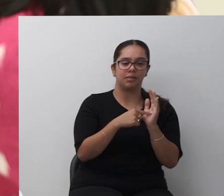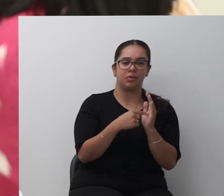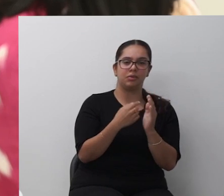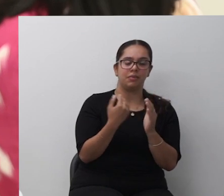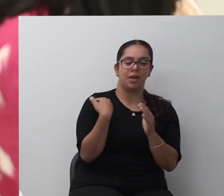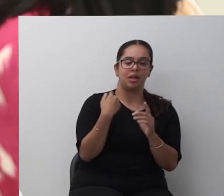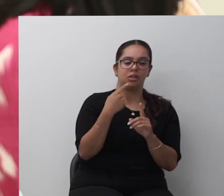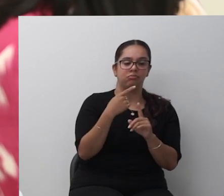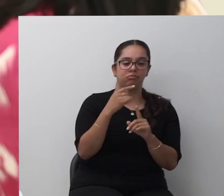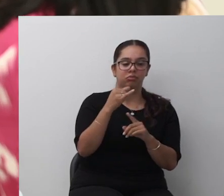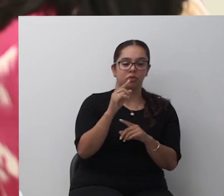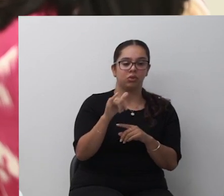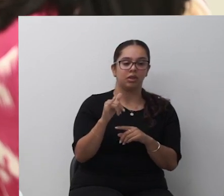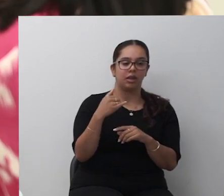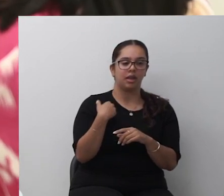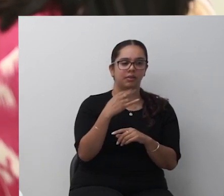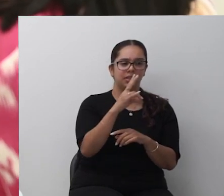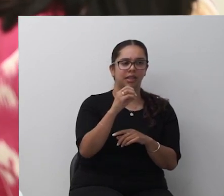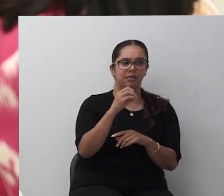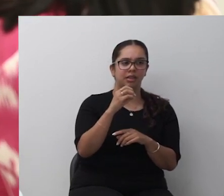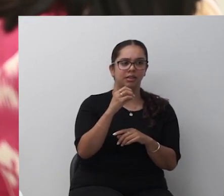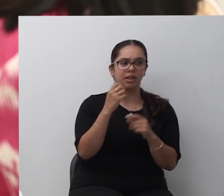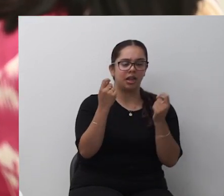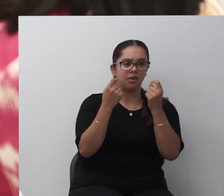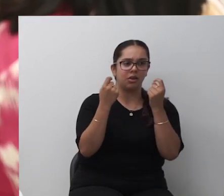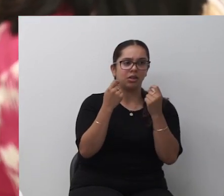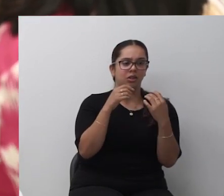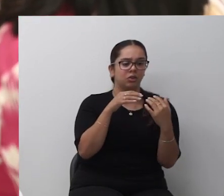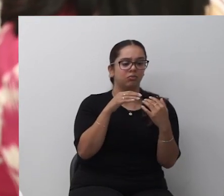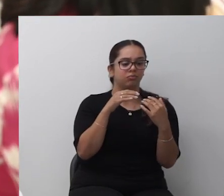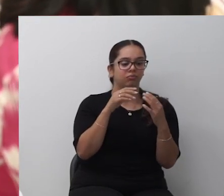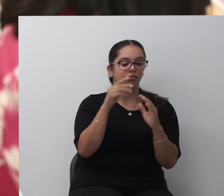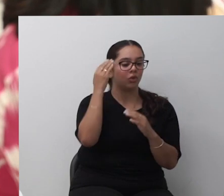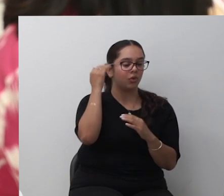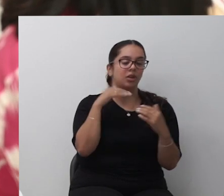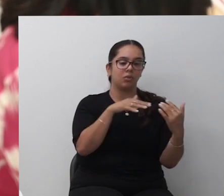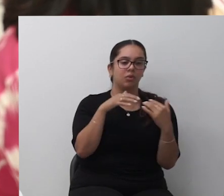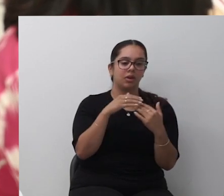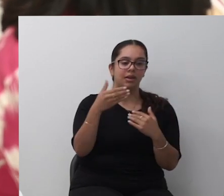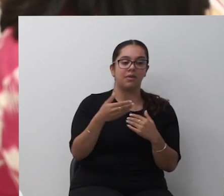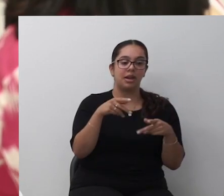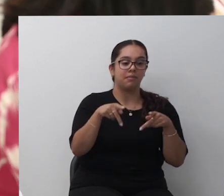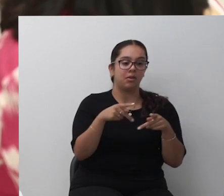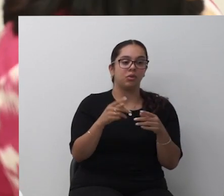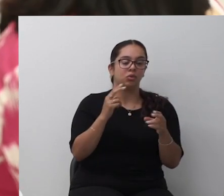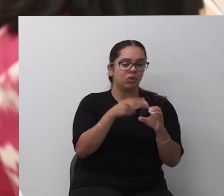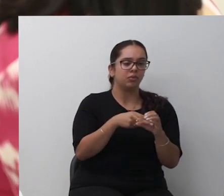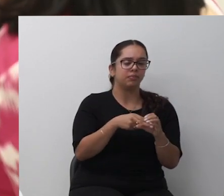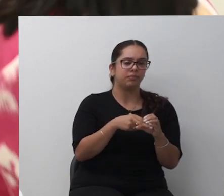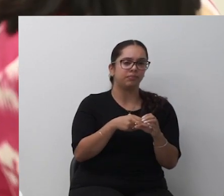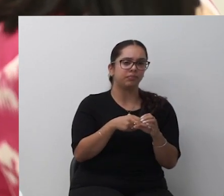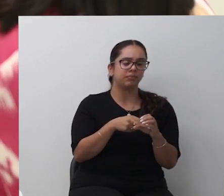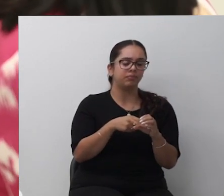we organized around the 70th anniversary of the armistice of the Korean War, and when inviting folks to join, really making it clear a